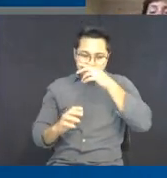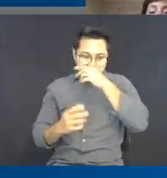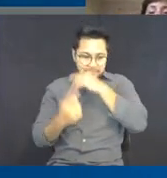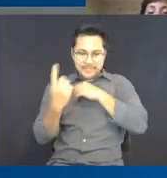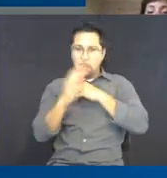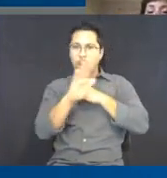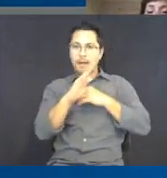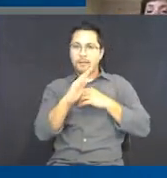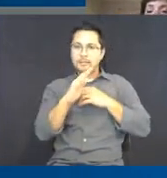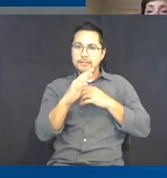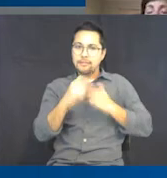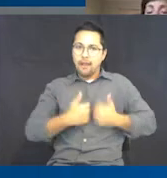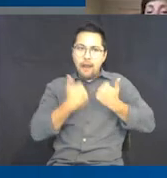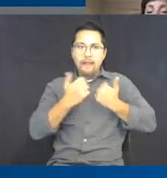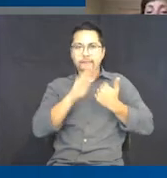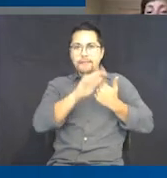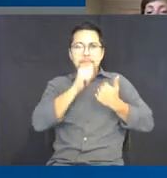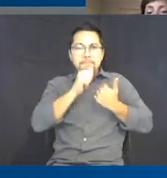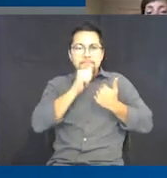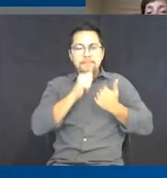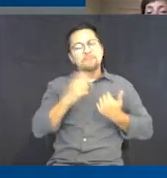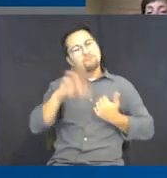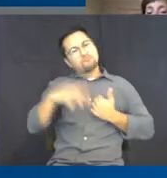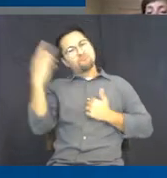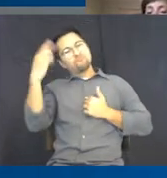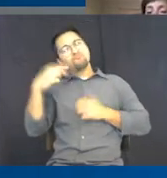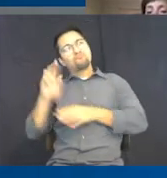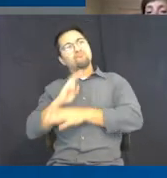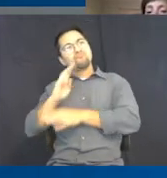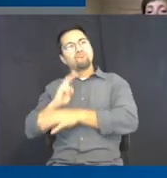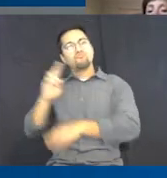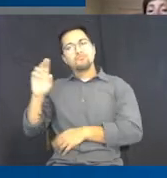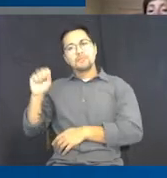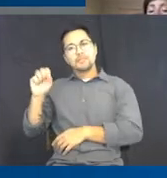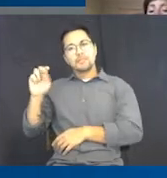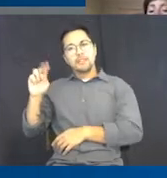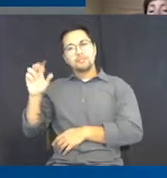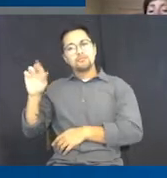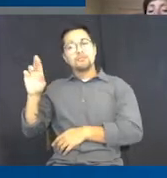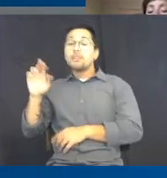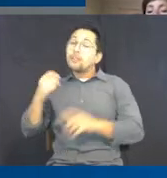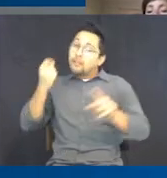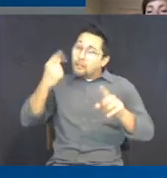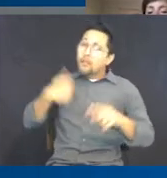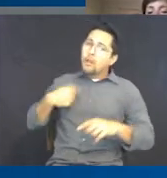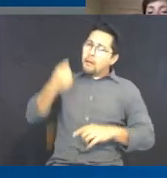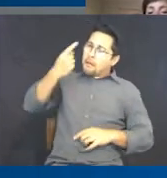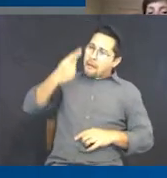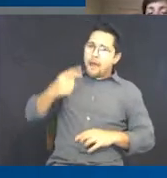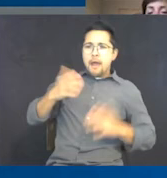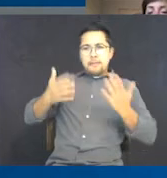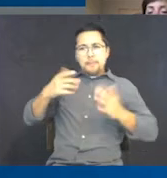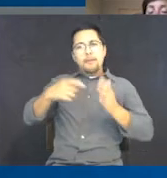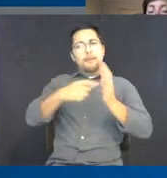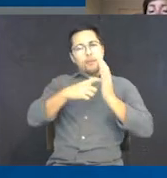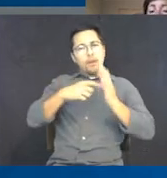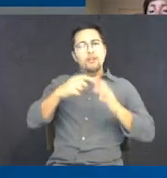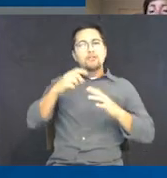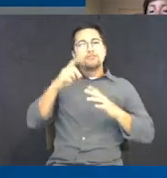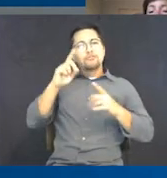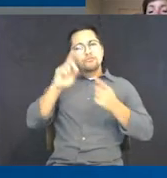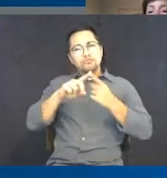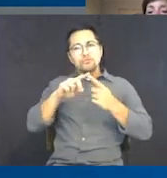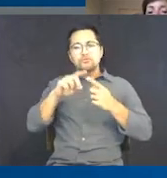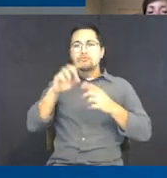company called Nucleus Care, and Nucleus Care has a solution where it's a very easy to use tablet where